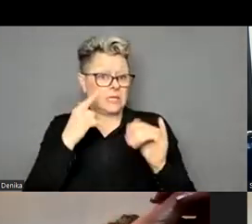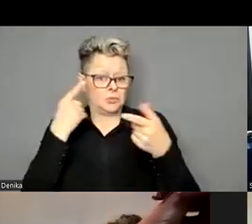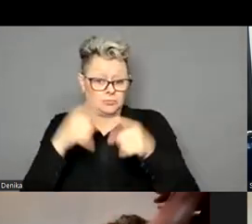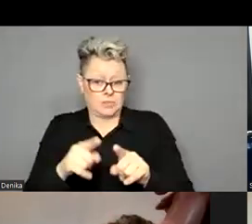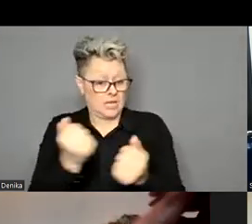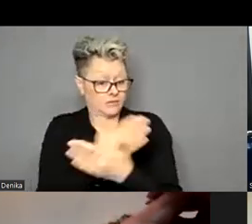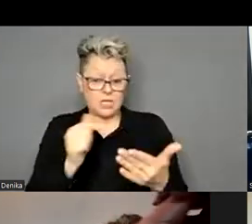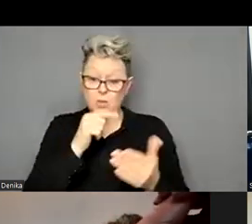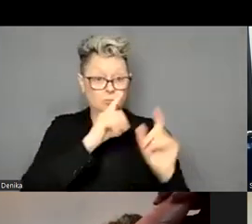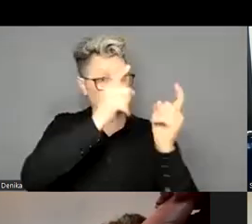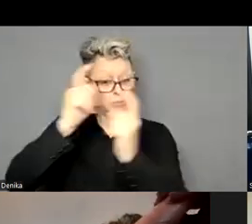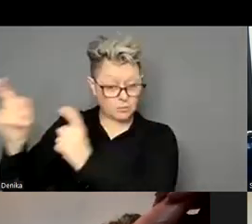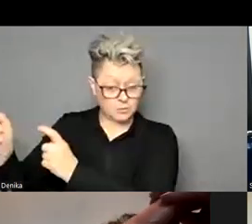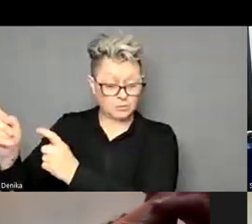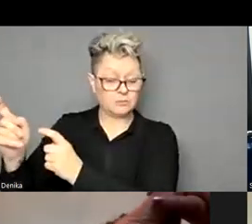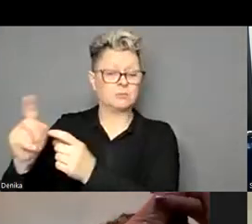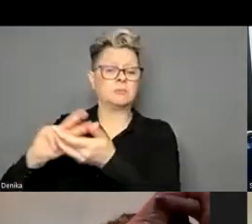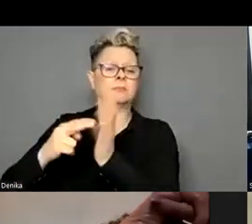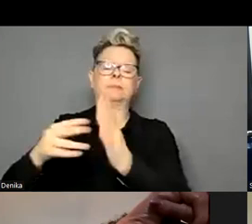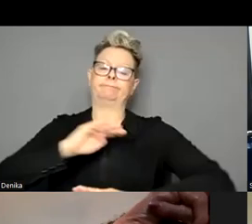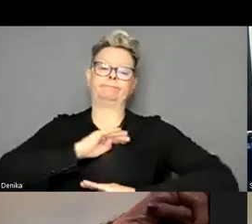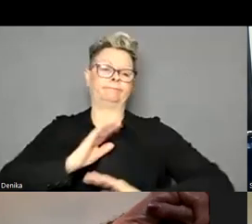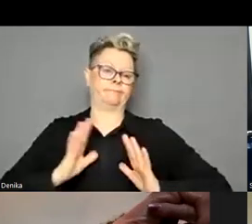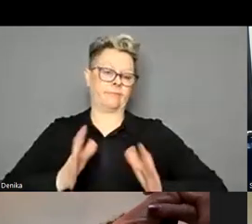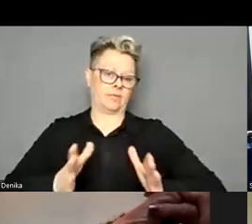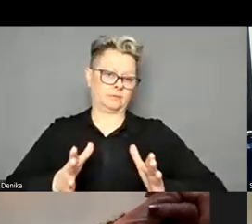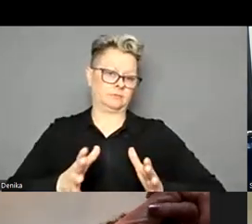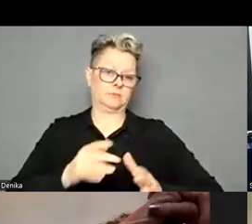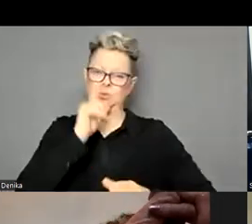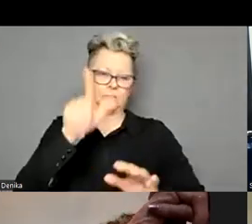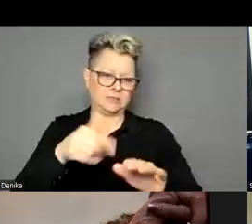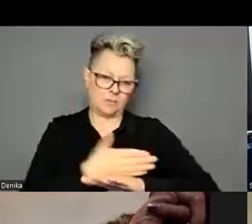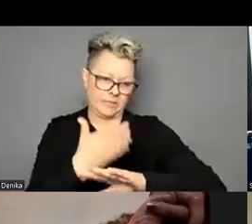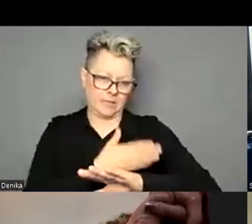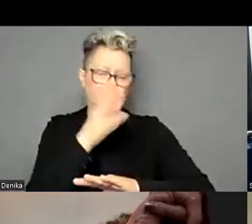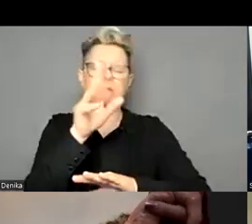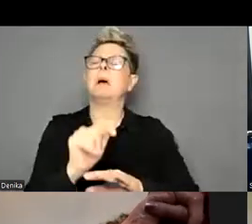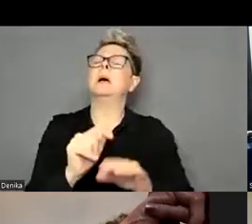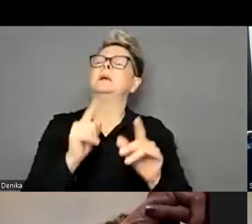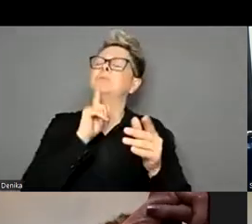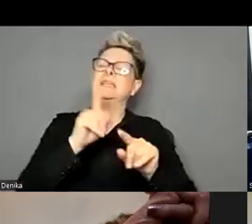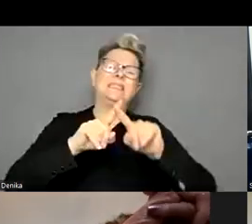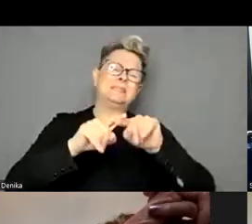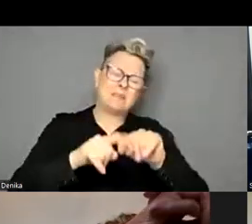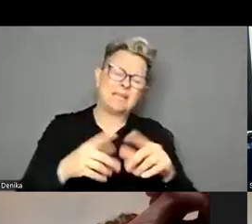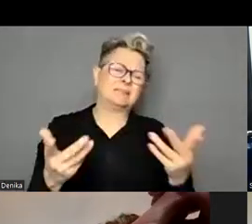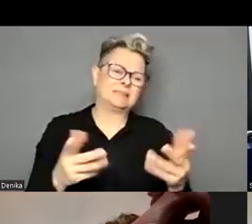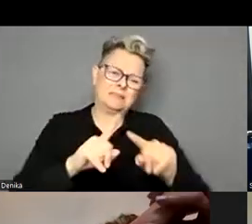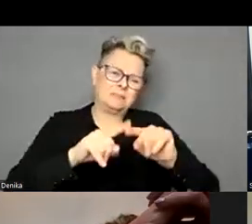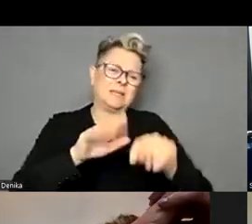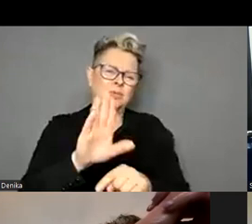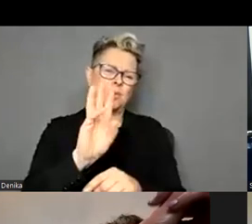gone, well, you probably don't need to update it, but it's it really depends on how exactly the will is drafted.